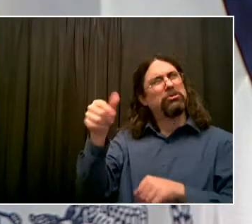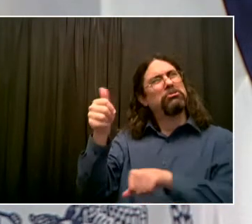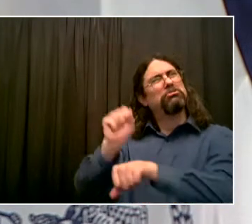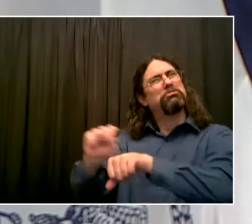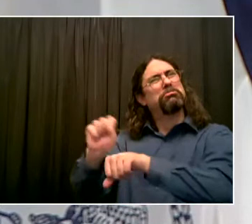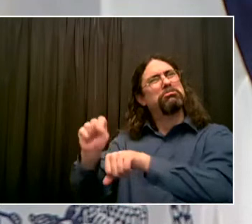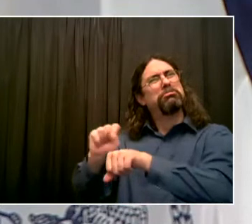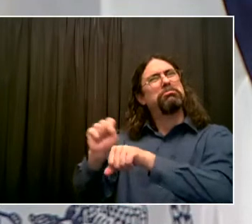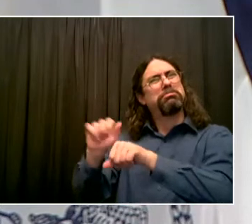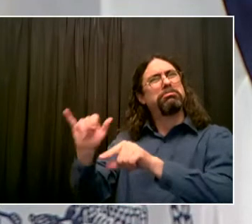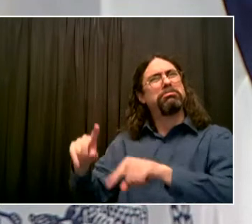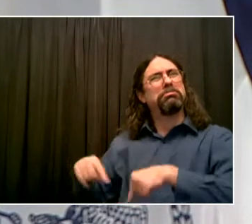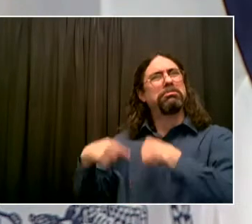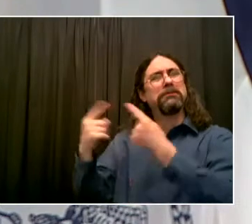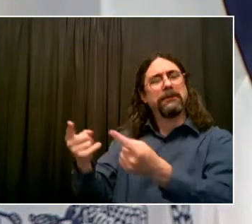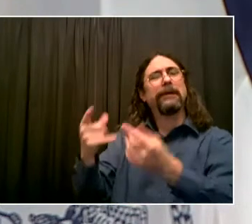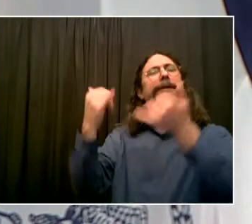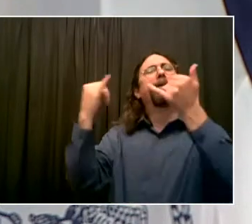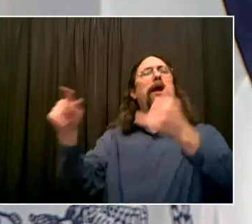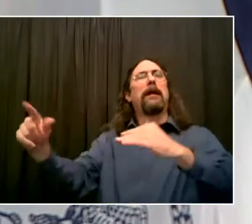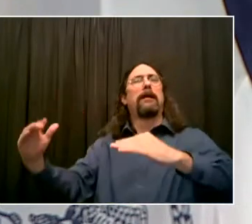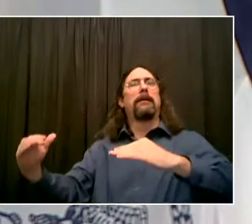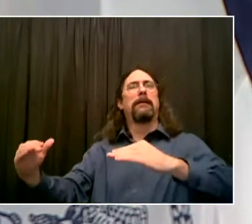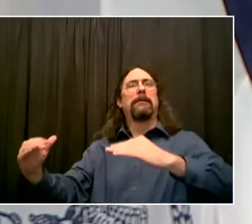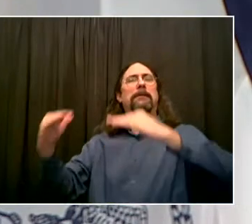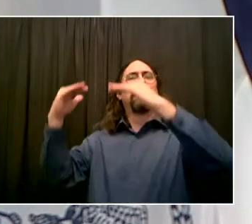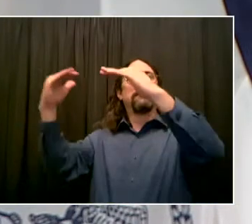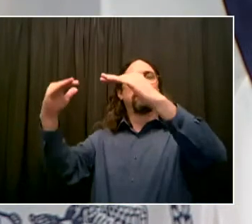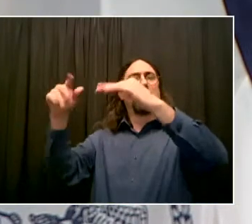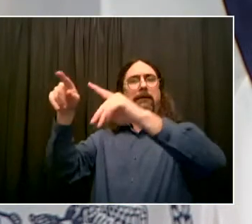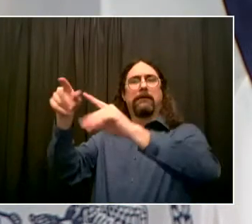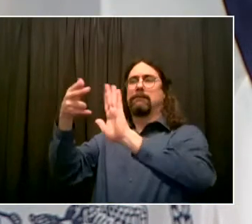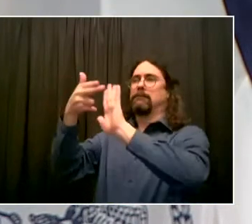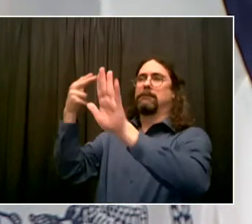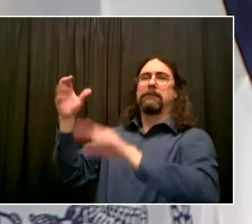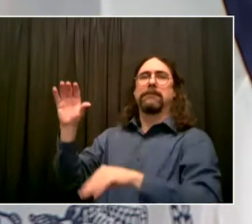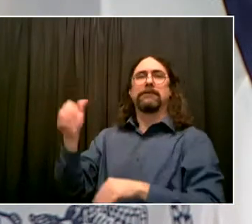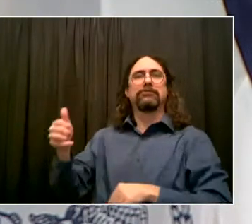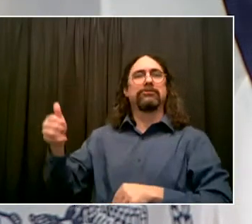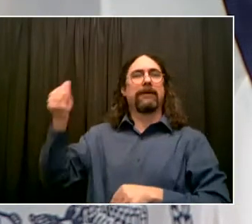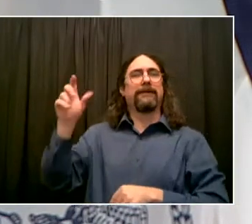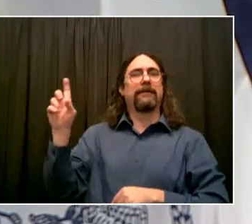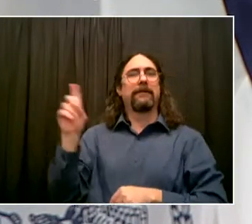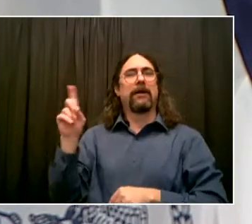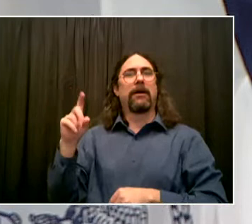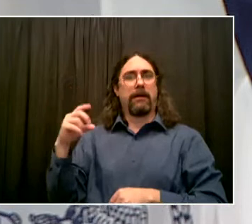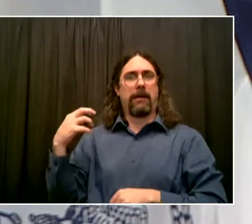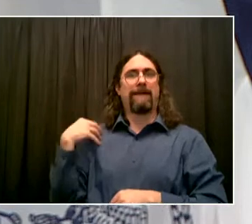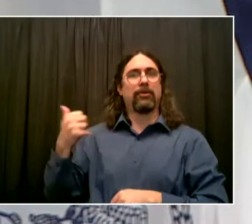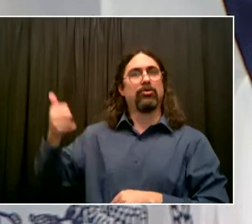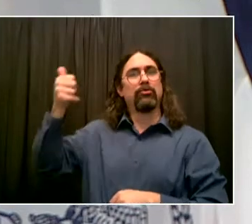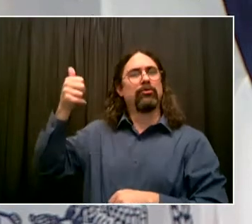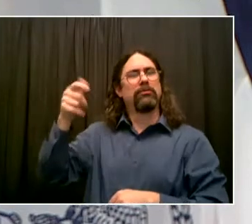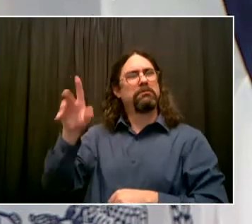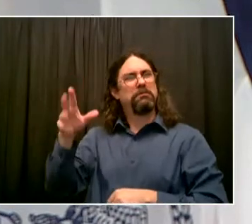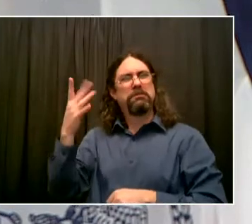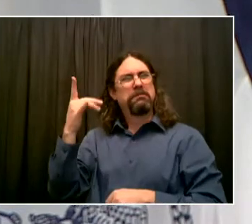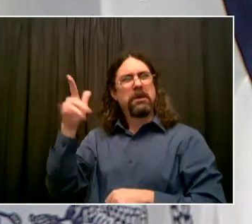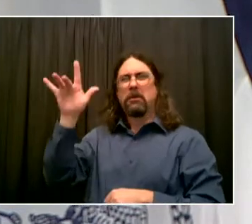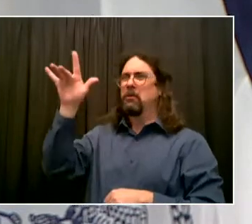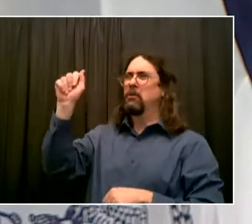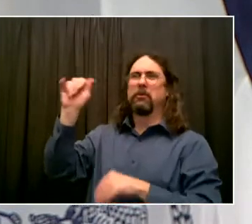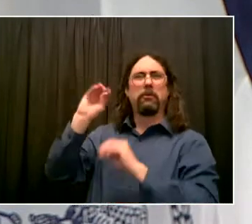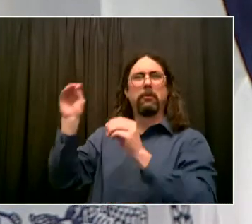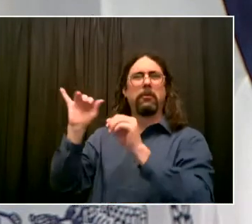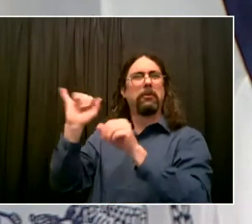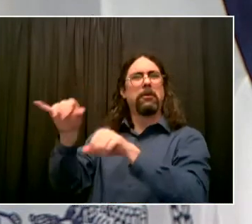Why just now make that appointment, since we're just less than 2 months before this very critical election? Sydney, obviously the answer